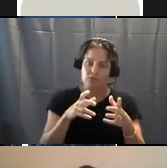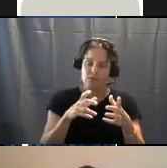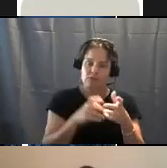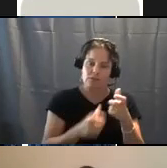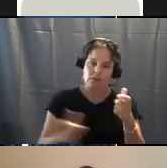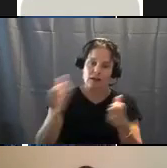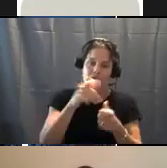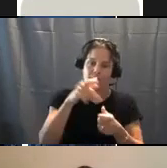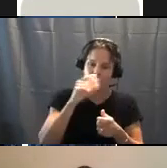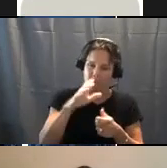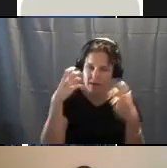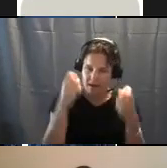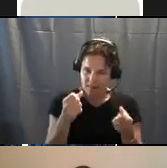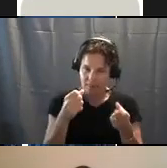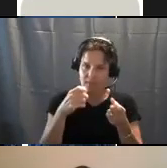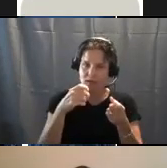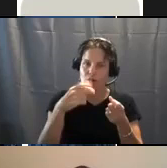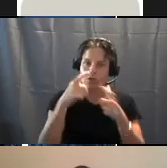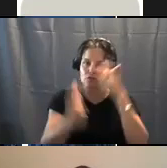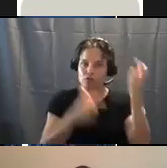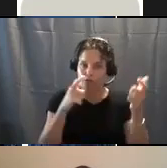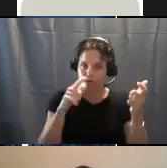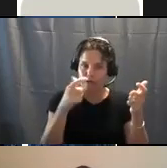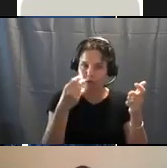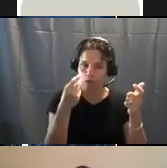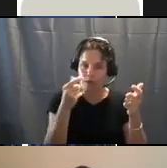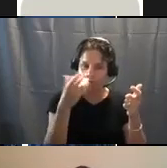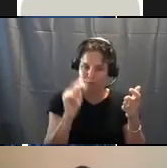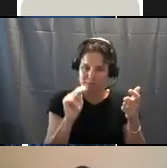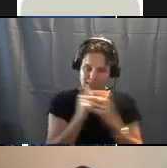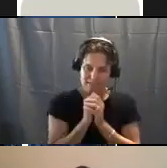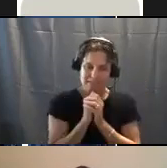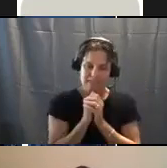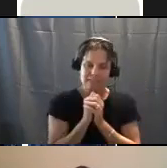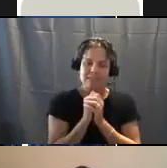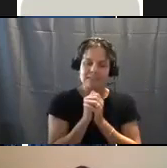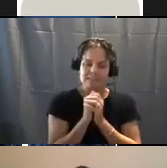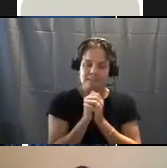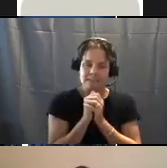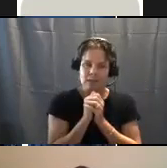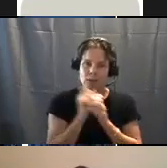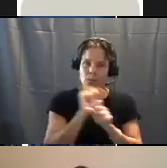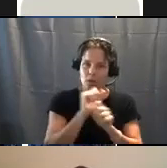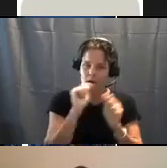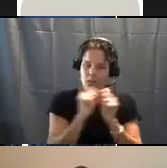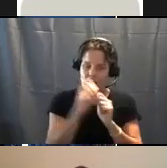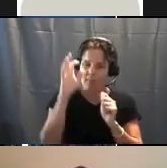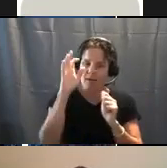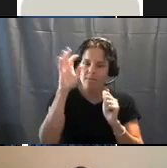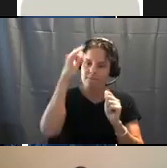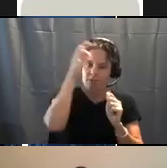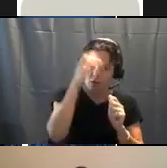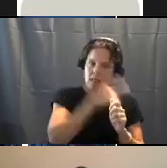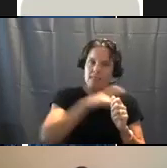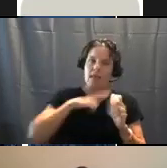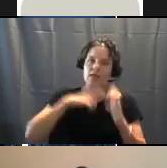August 2016. With more than a decade of experience working with federal, state, and municipal legislators across